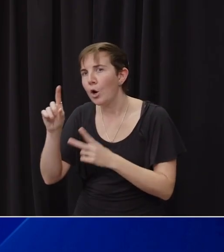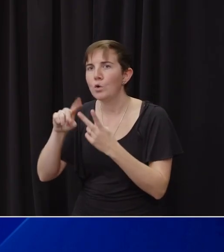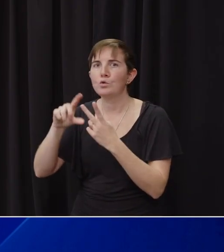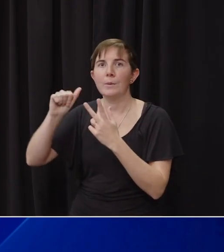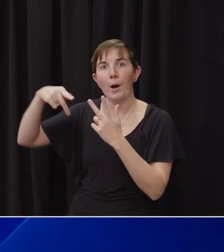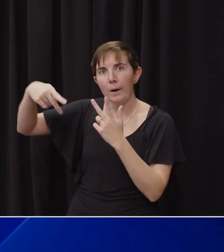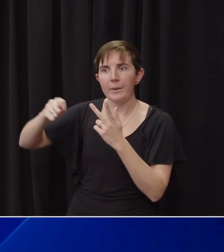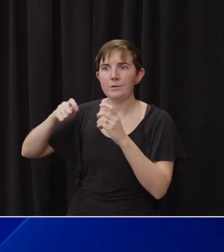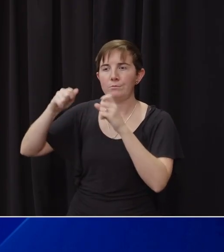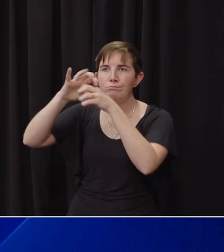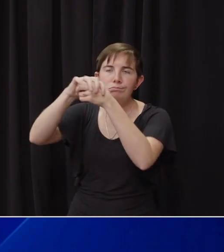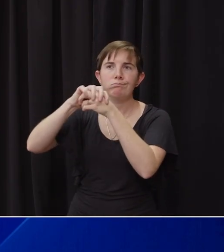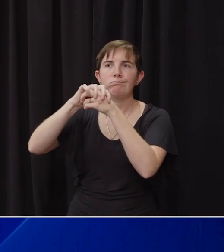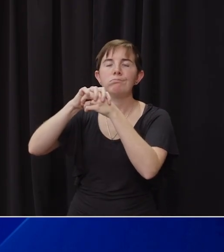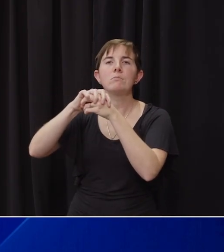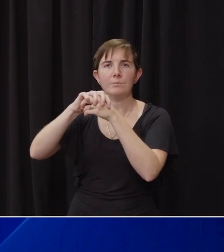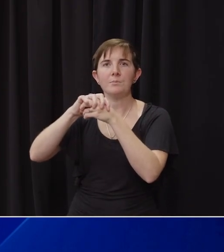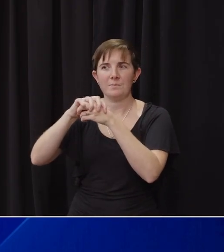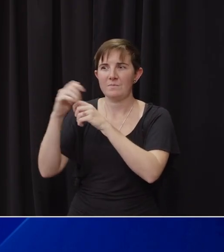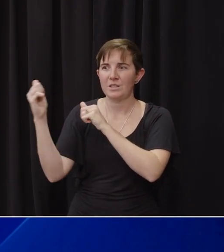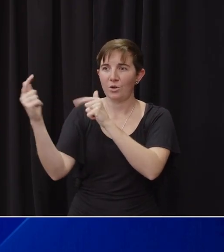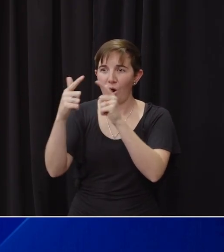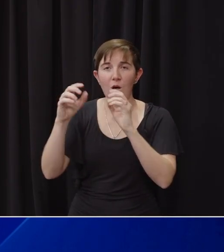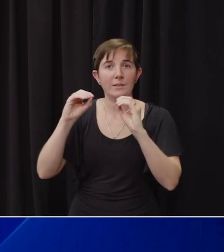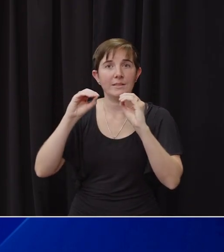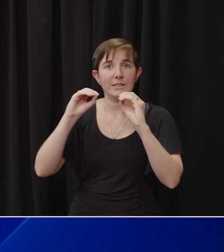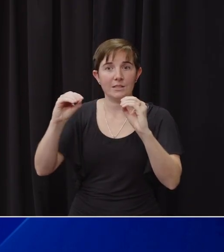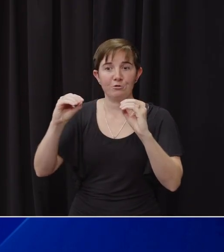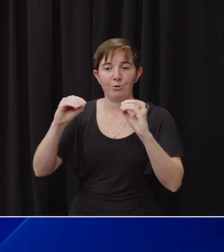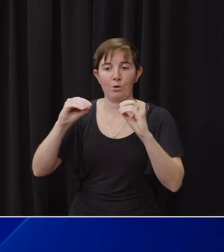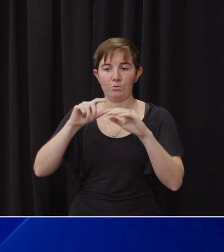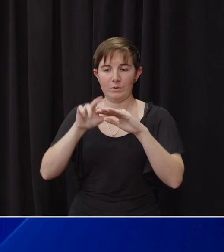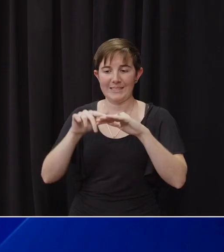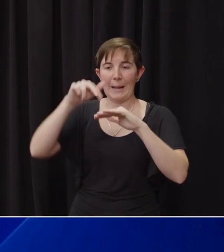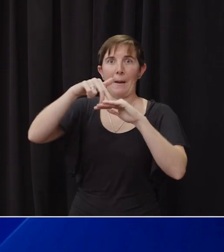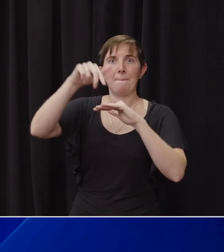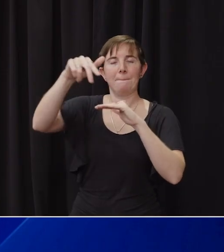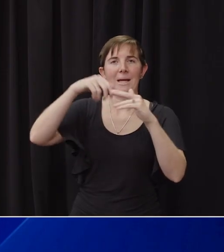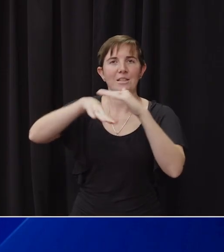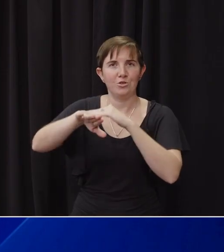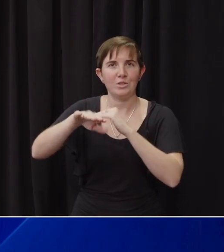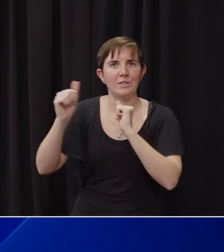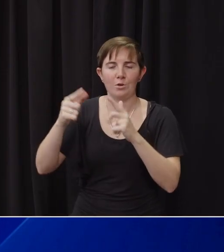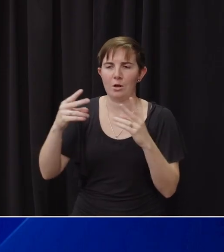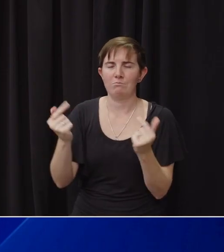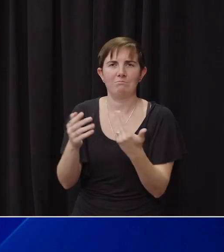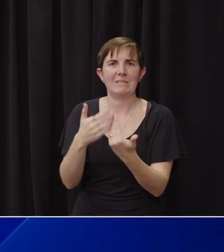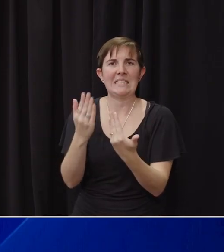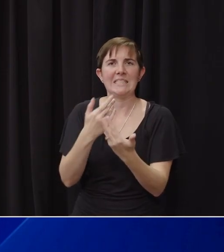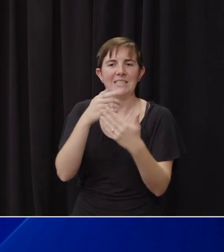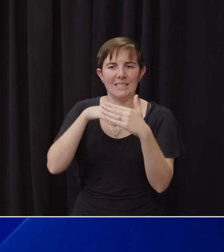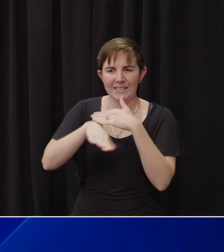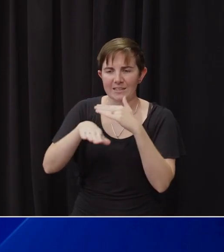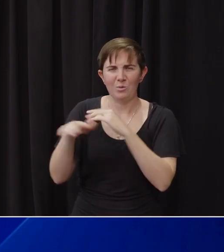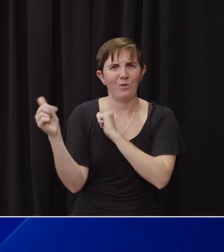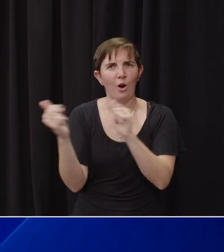apartments that are all zero entry, that are accessible by all.